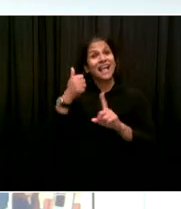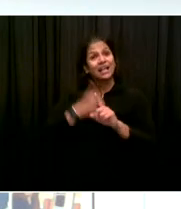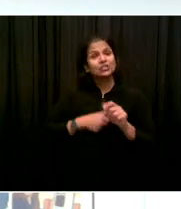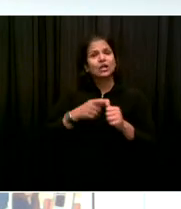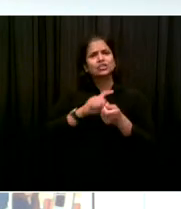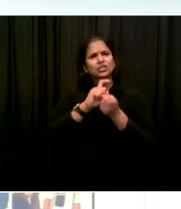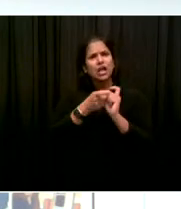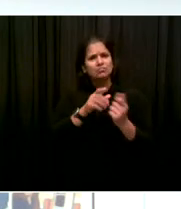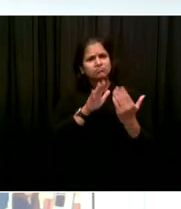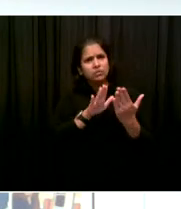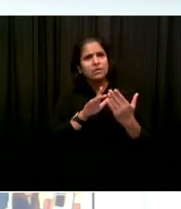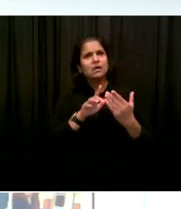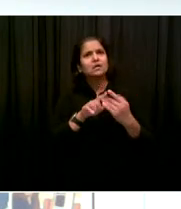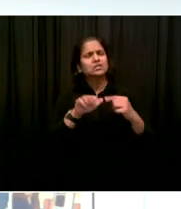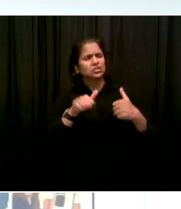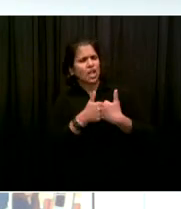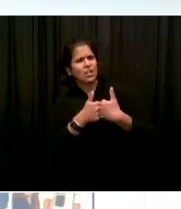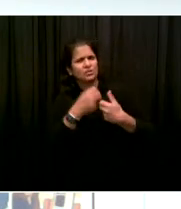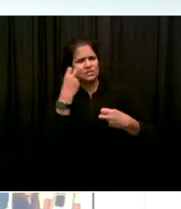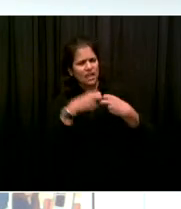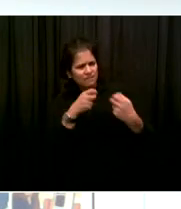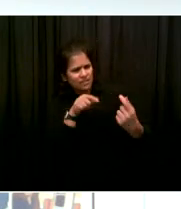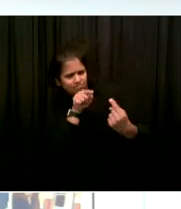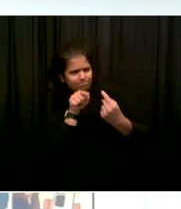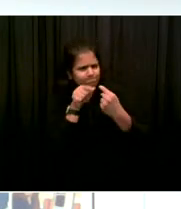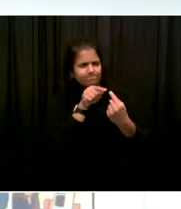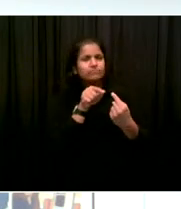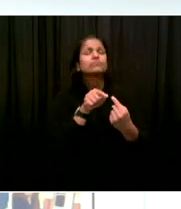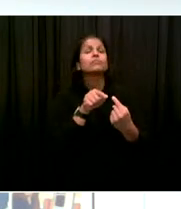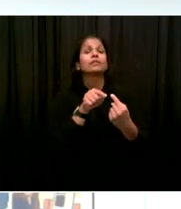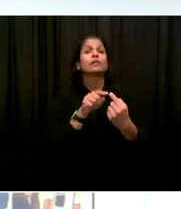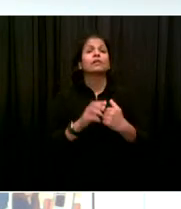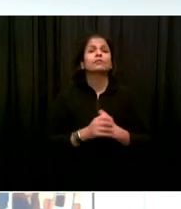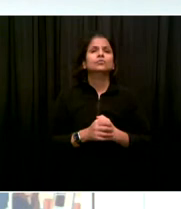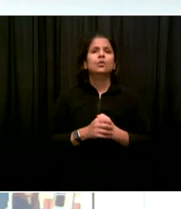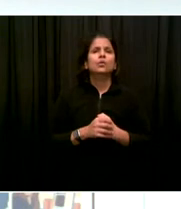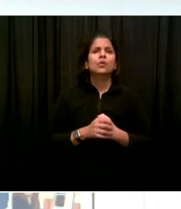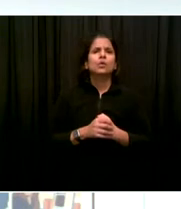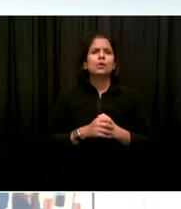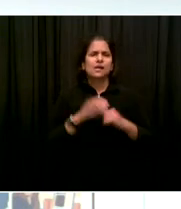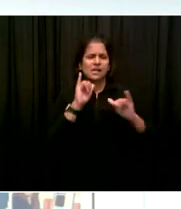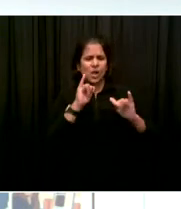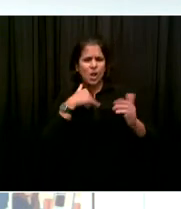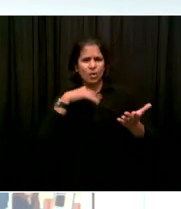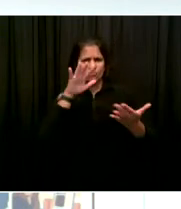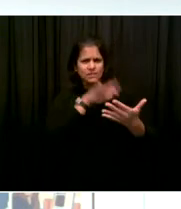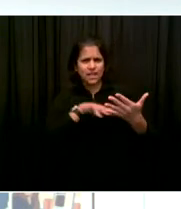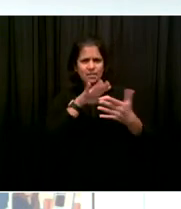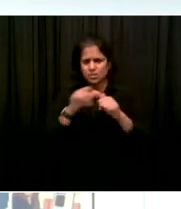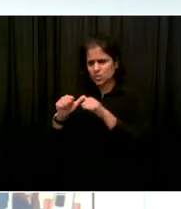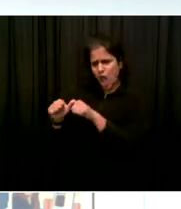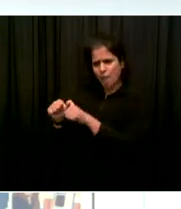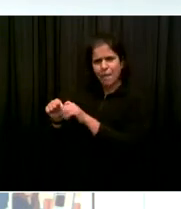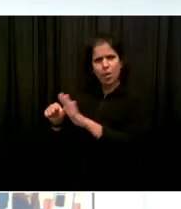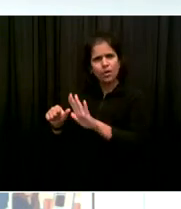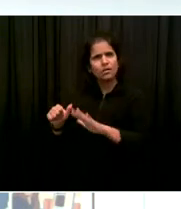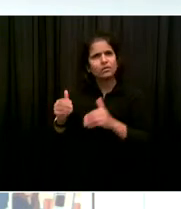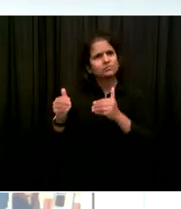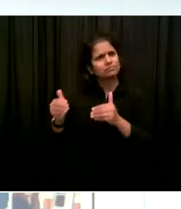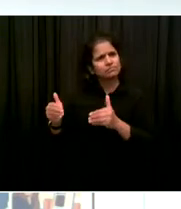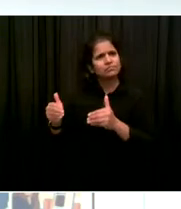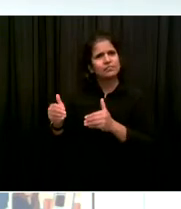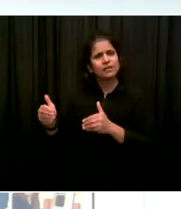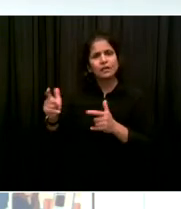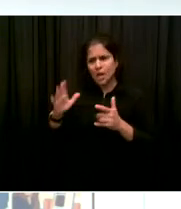with the notion that we have to be even more relentless than the virus is. So that's why we've taken all of the steps that we have